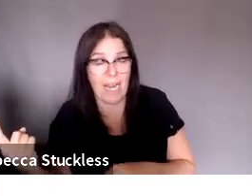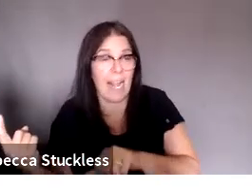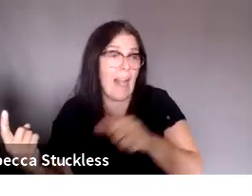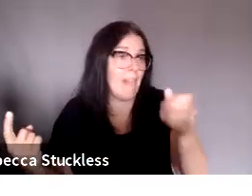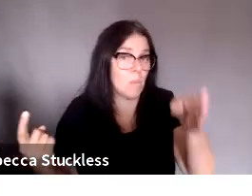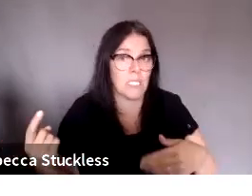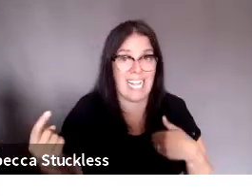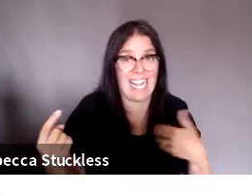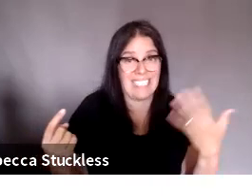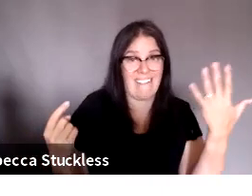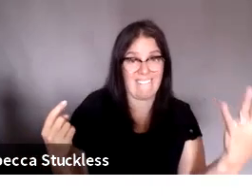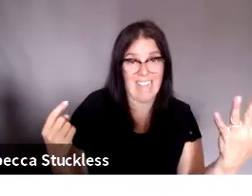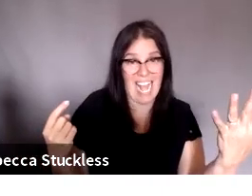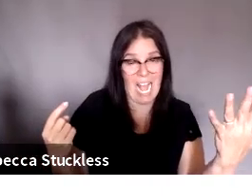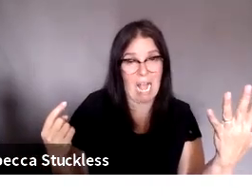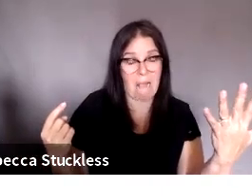to be approaching that